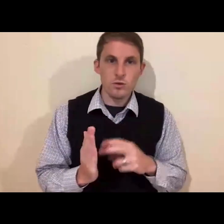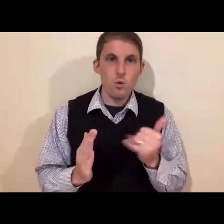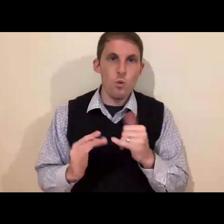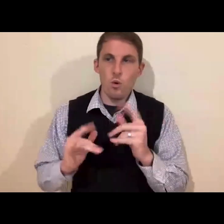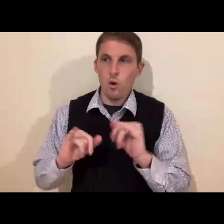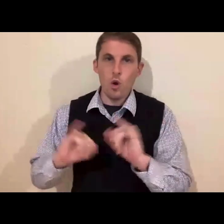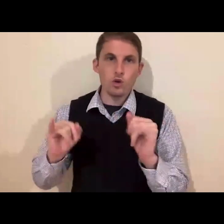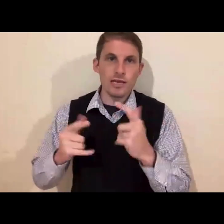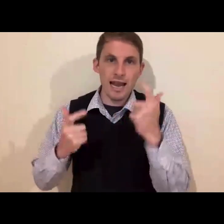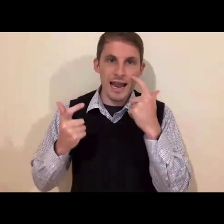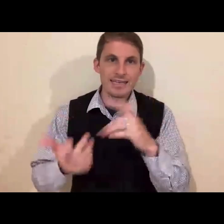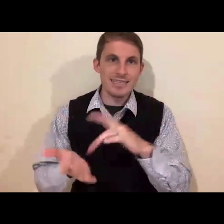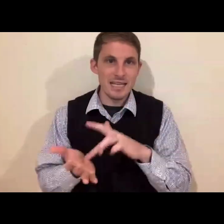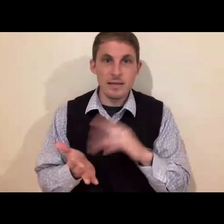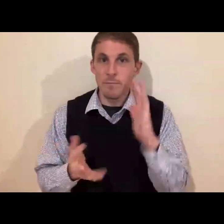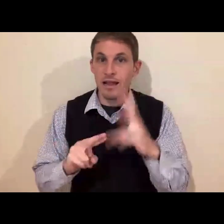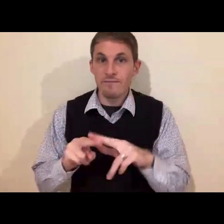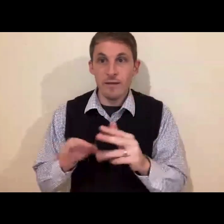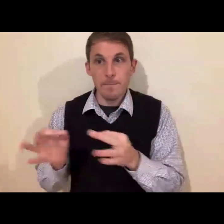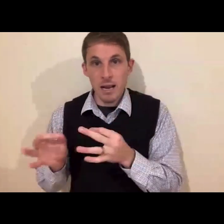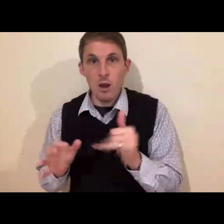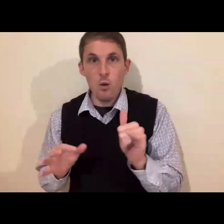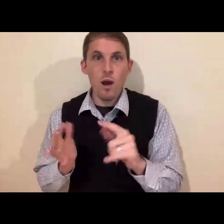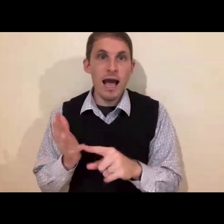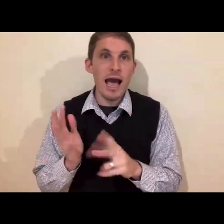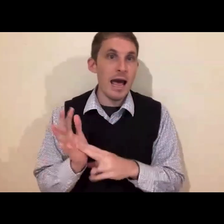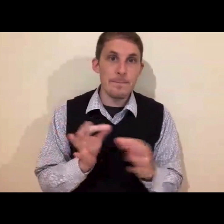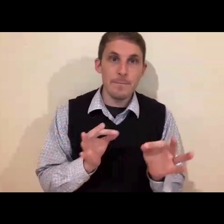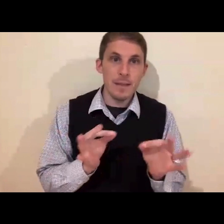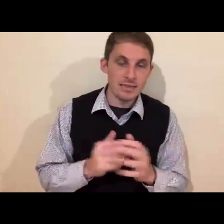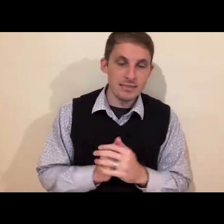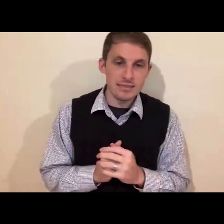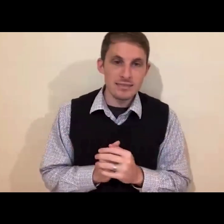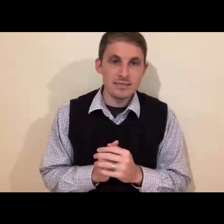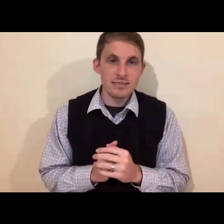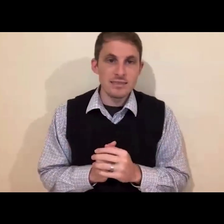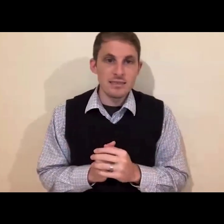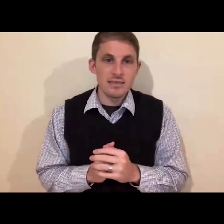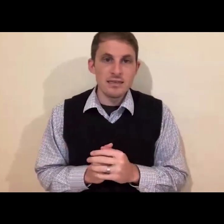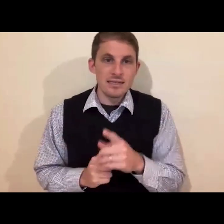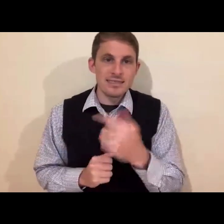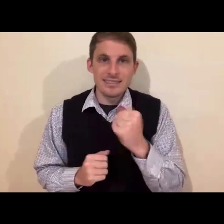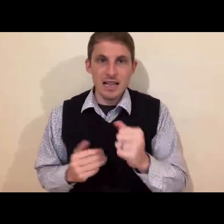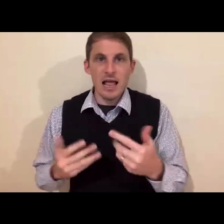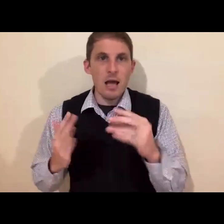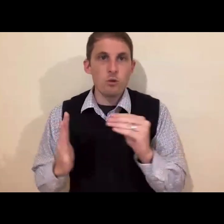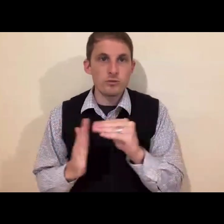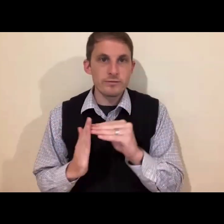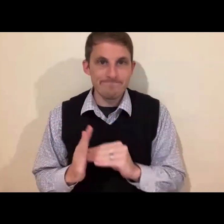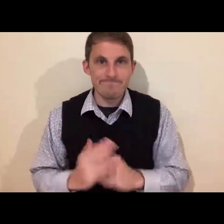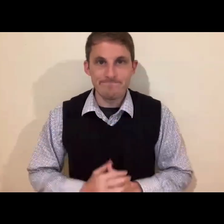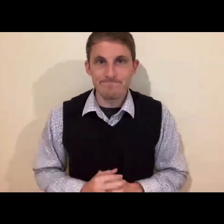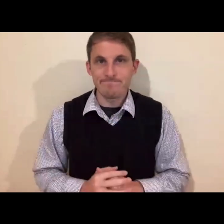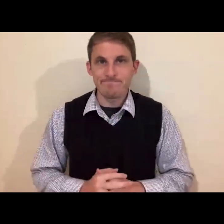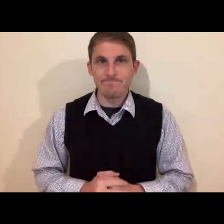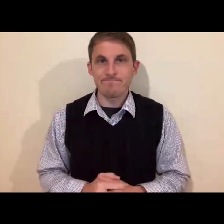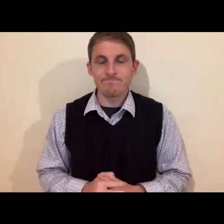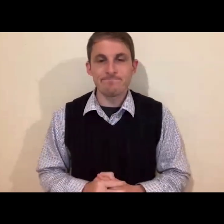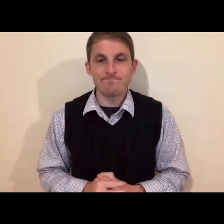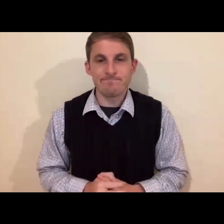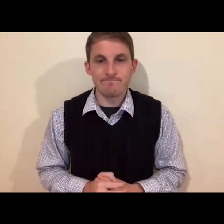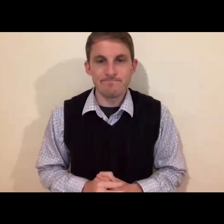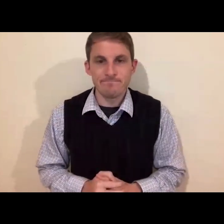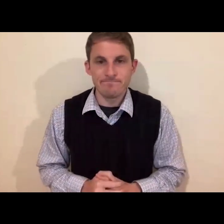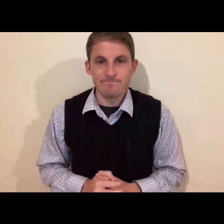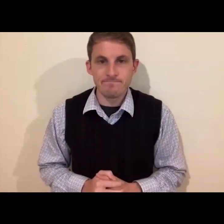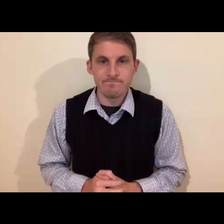centre, and whether this is planned or unplanned, then that is counted. Yep. So